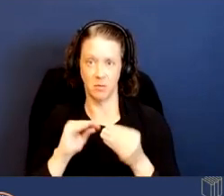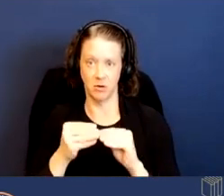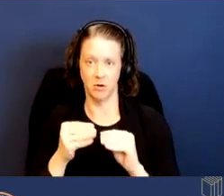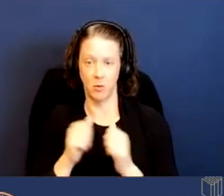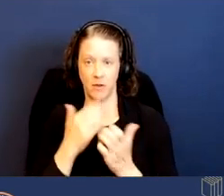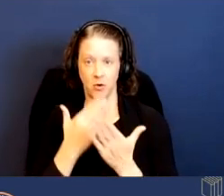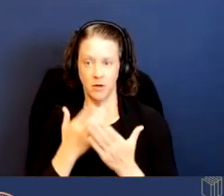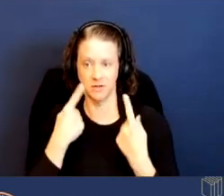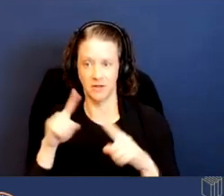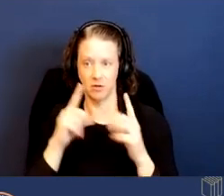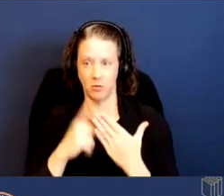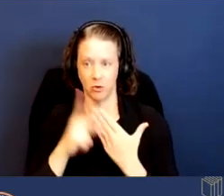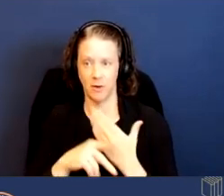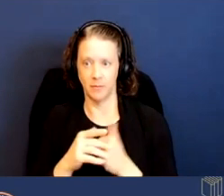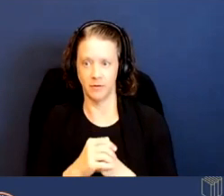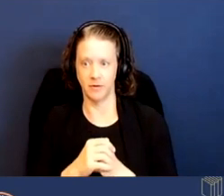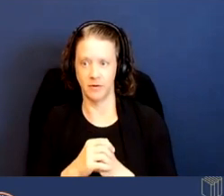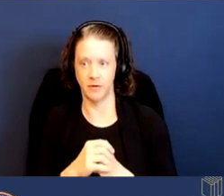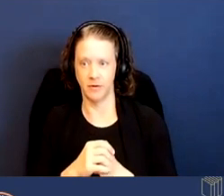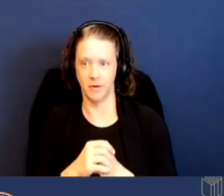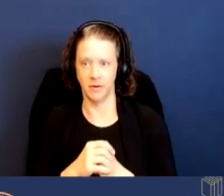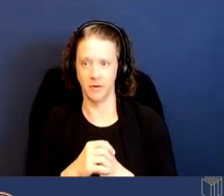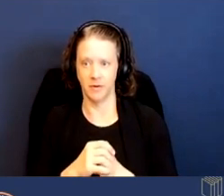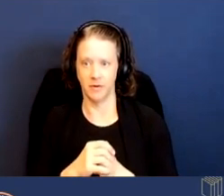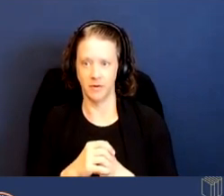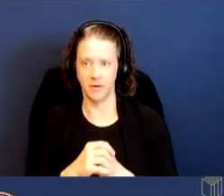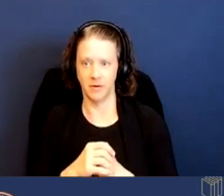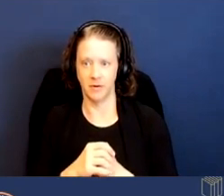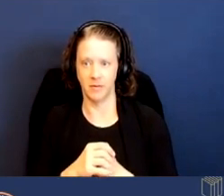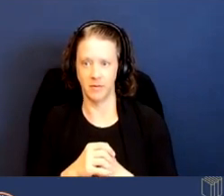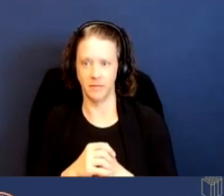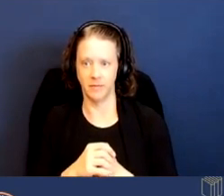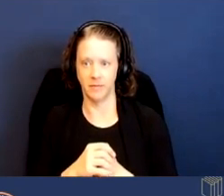successful program. So the next